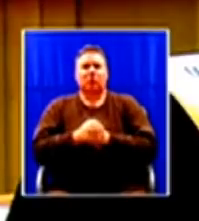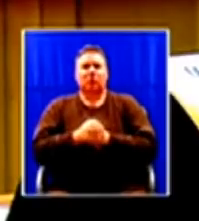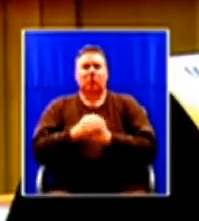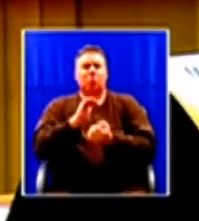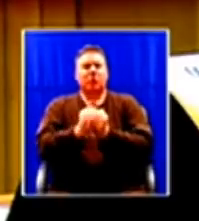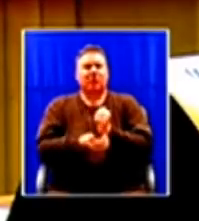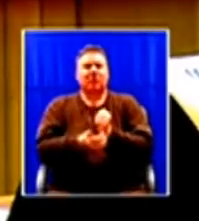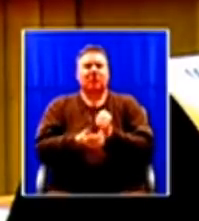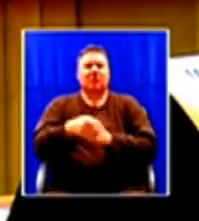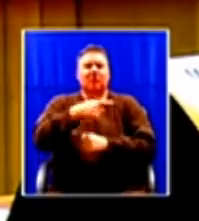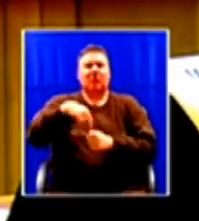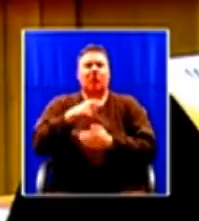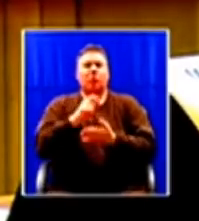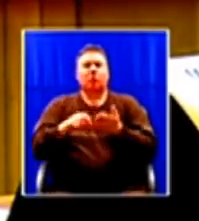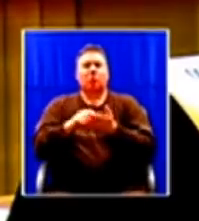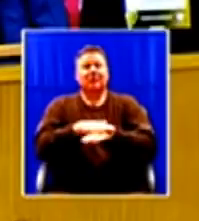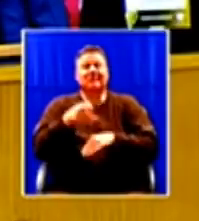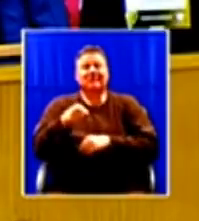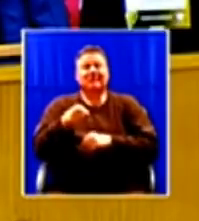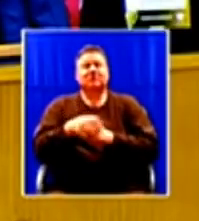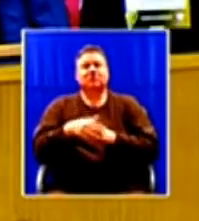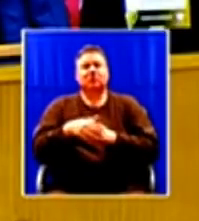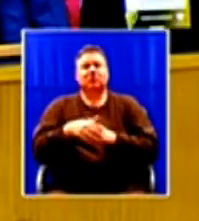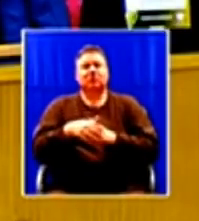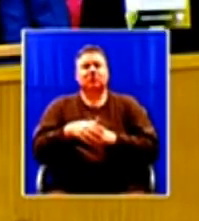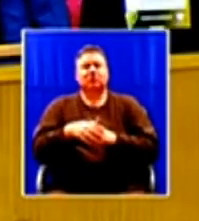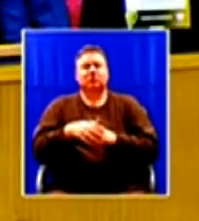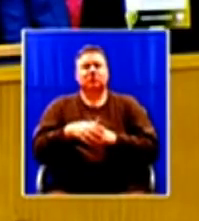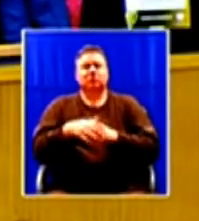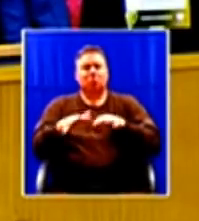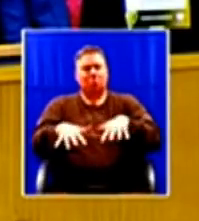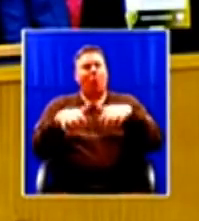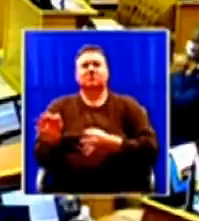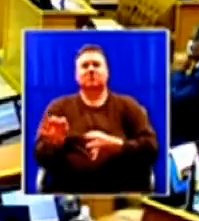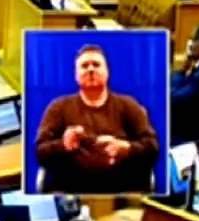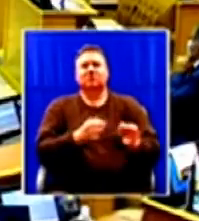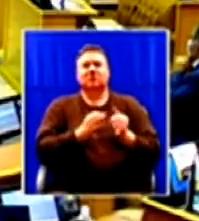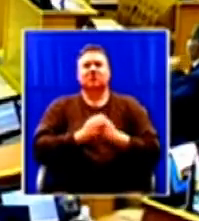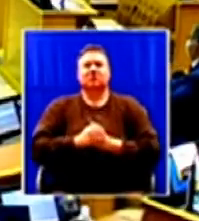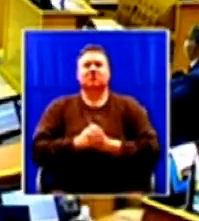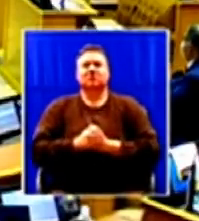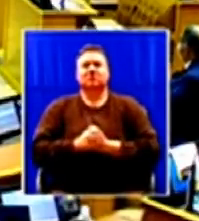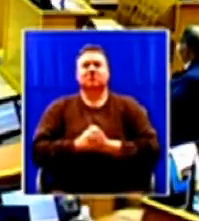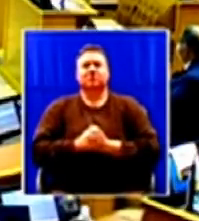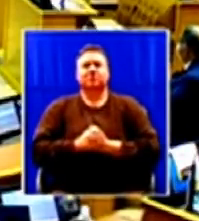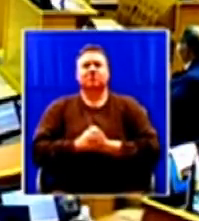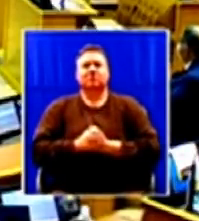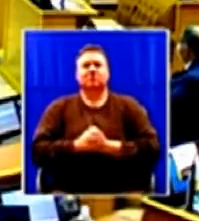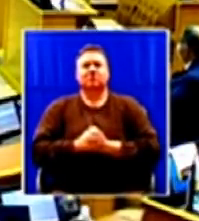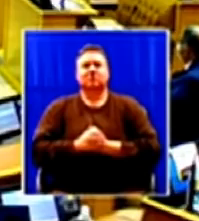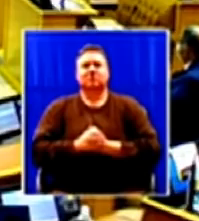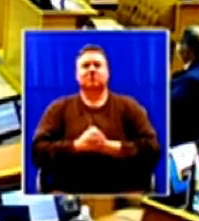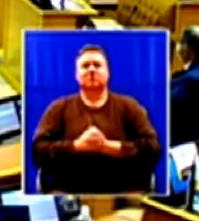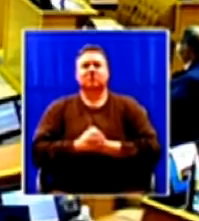As you know, Mapisa-Nqakula is a senior member of the ANC Women's League, and maybe there has